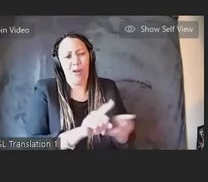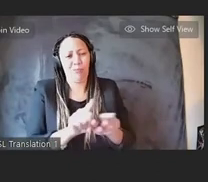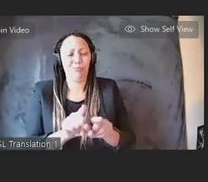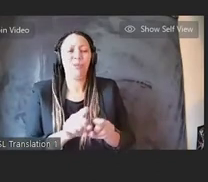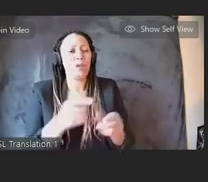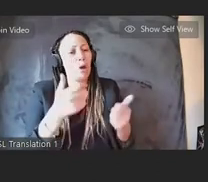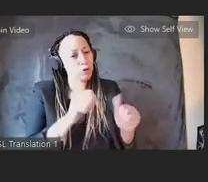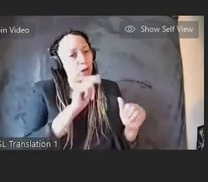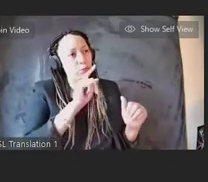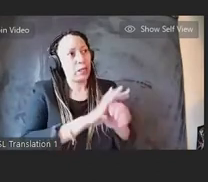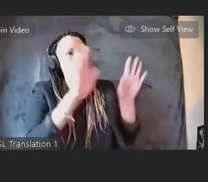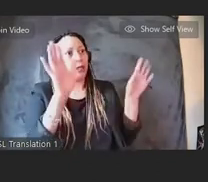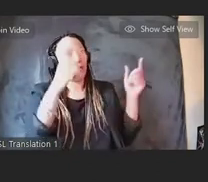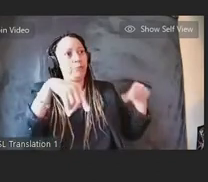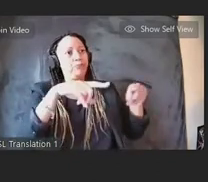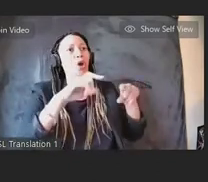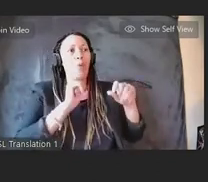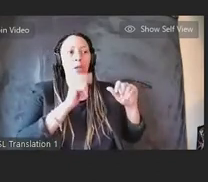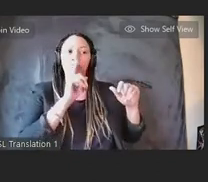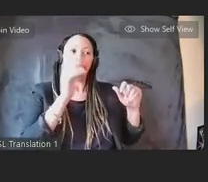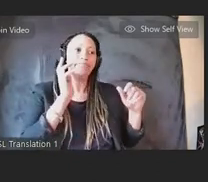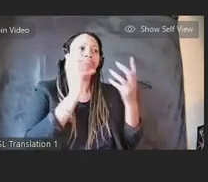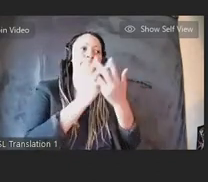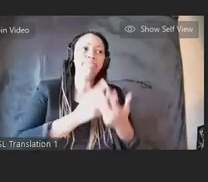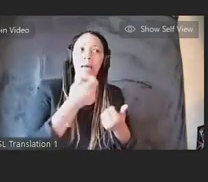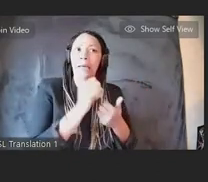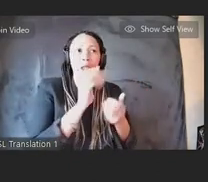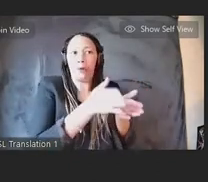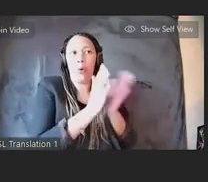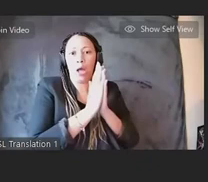really trying to make it clear to everybody that we're willing to accommodate anybody's requests.